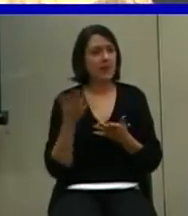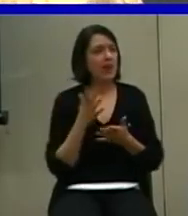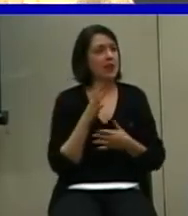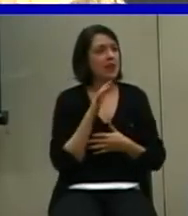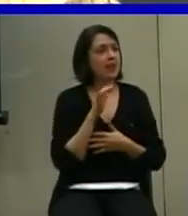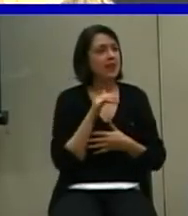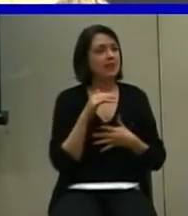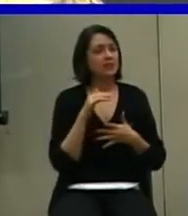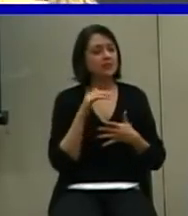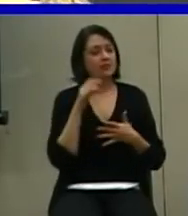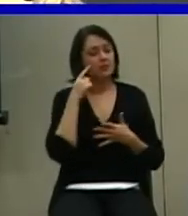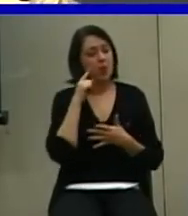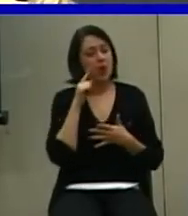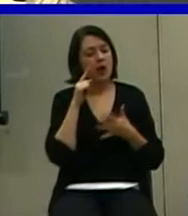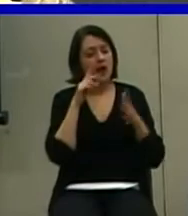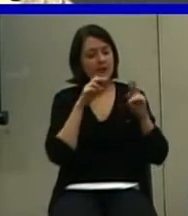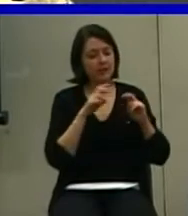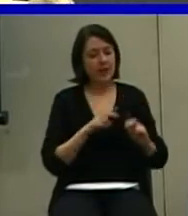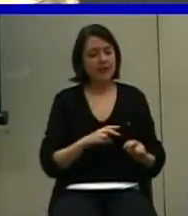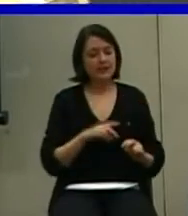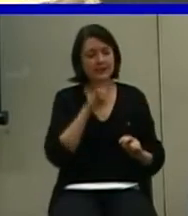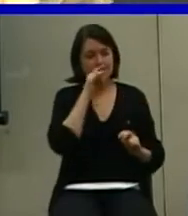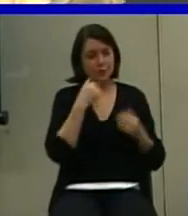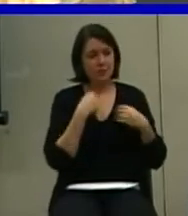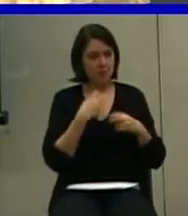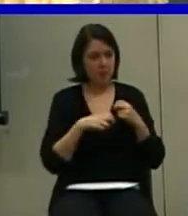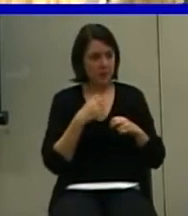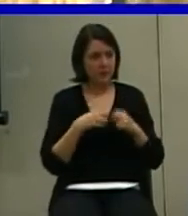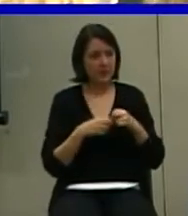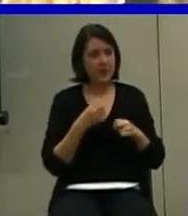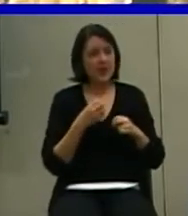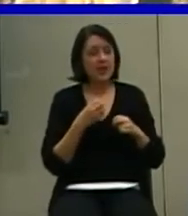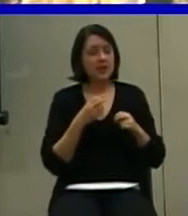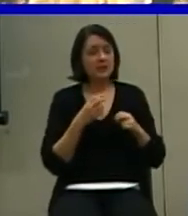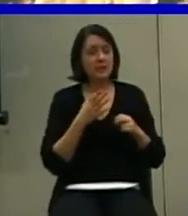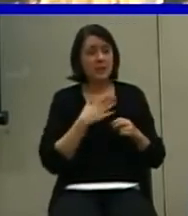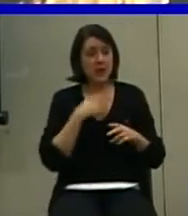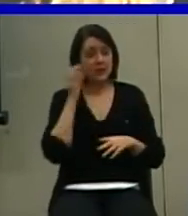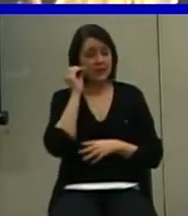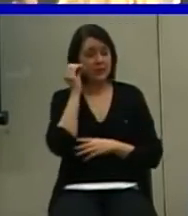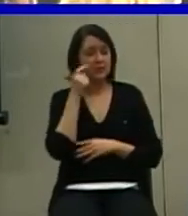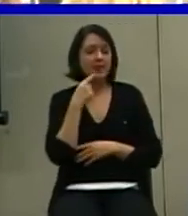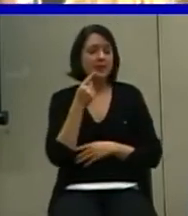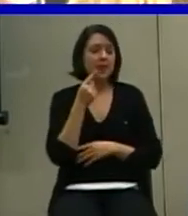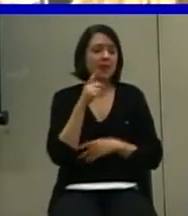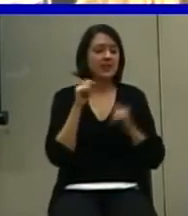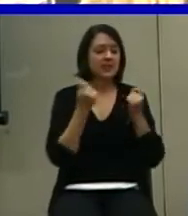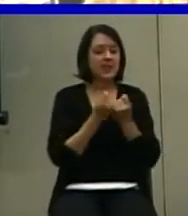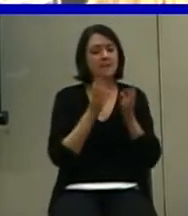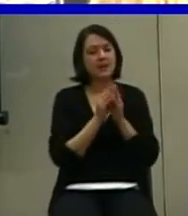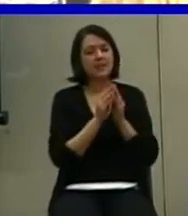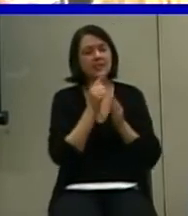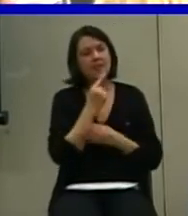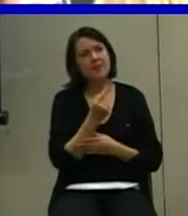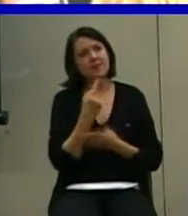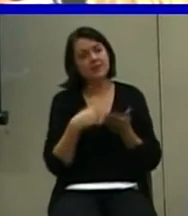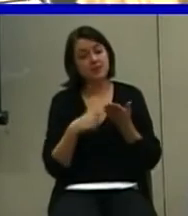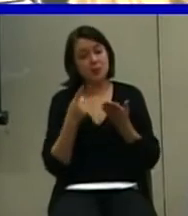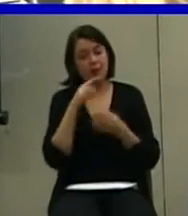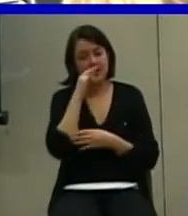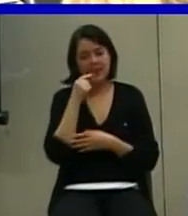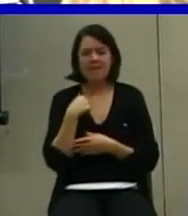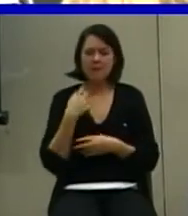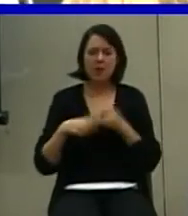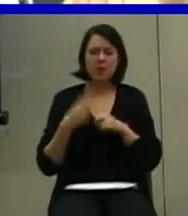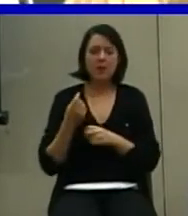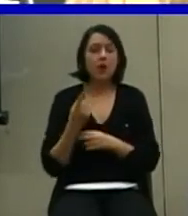that's together to look at kids with problems. And here's the way I think we should be looking at it. When that team gets together and you say, here's a kid that's still having problems, the